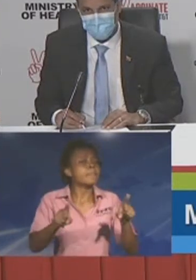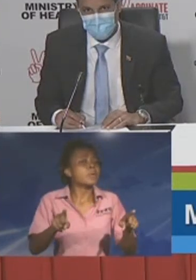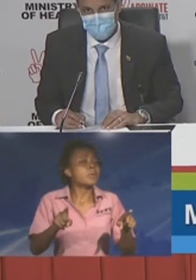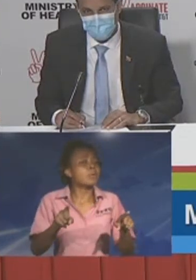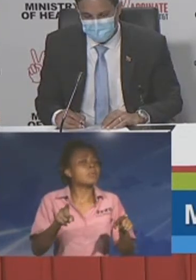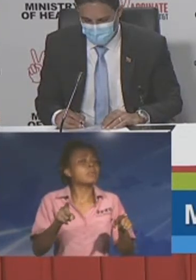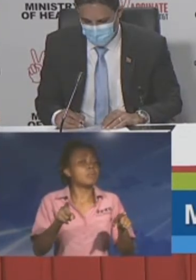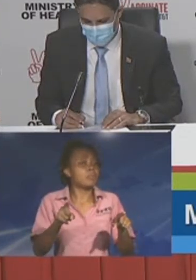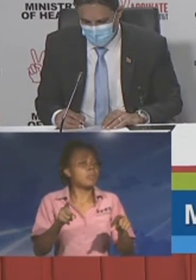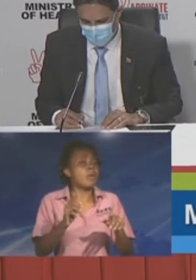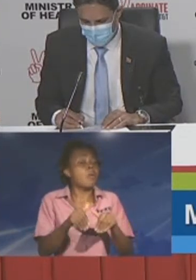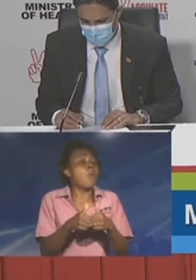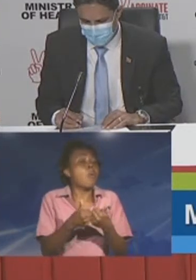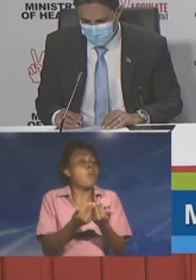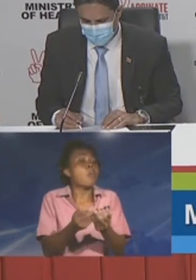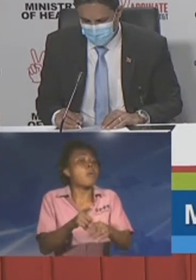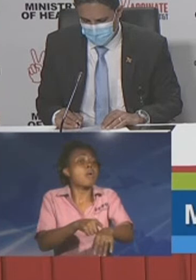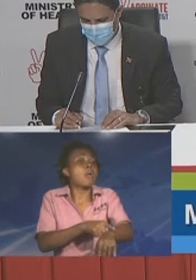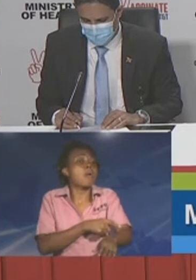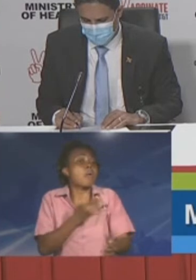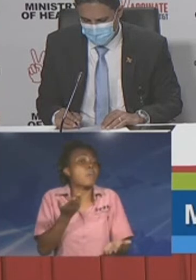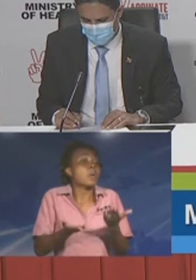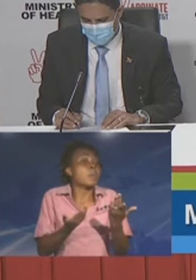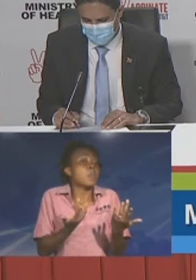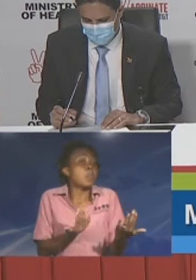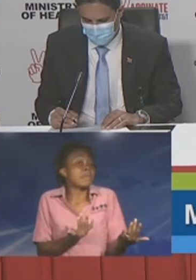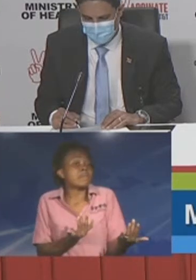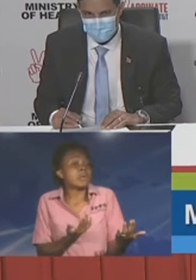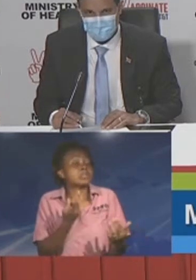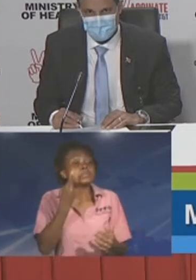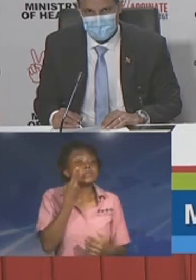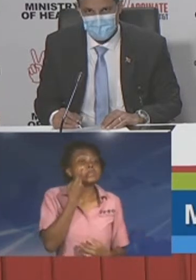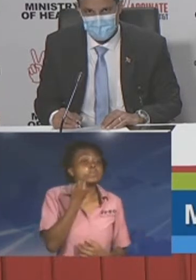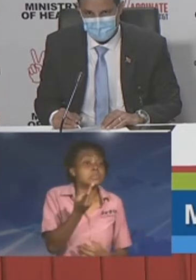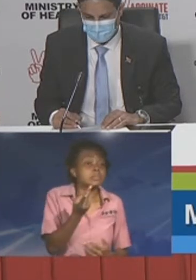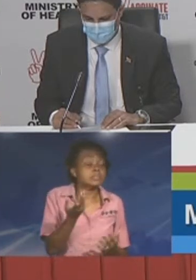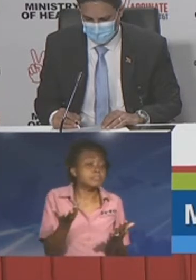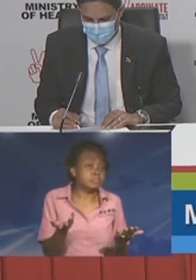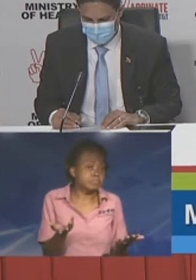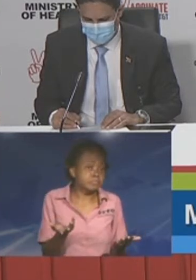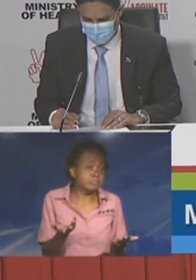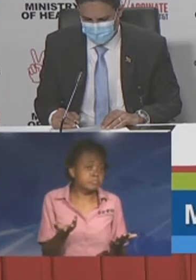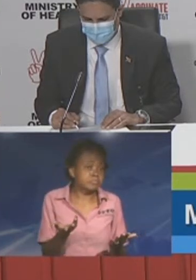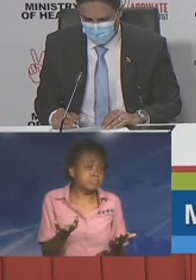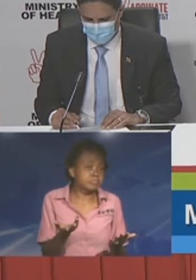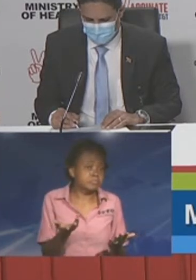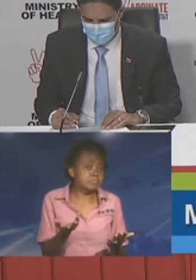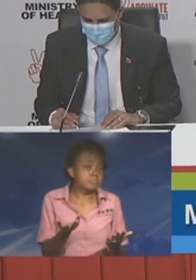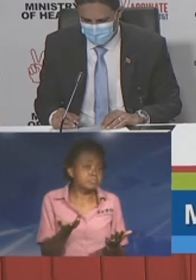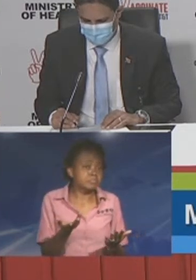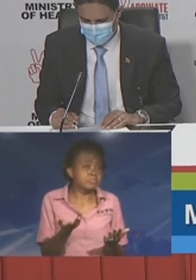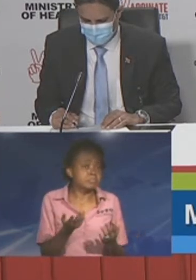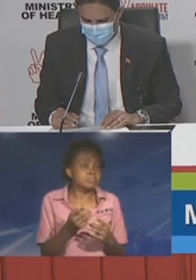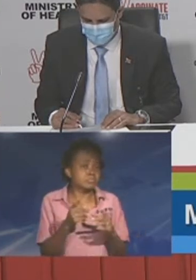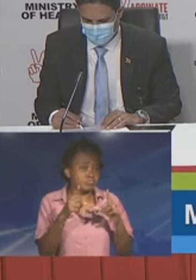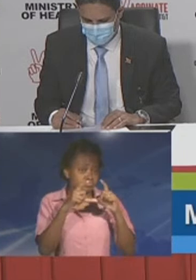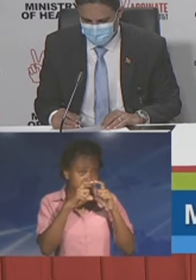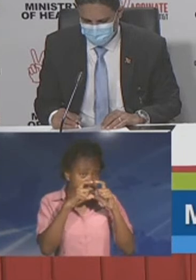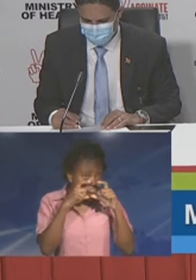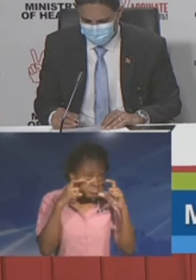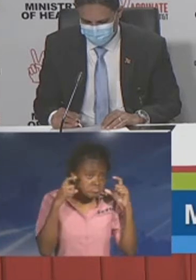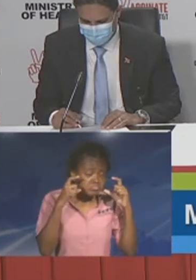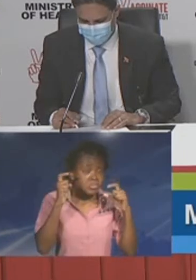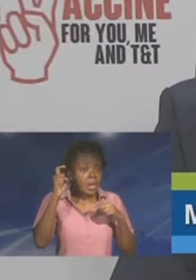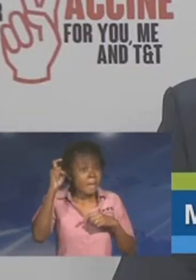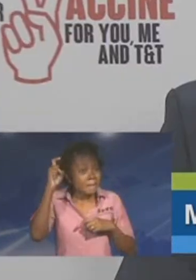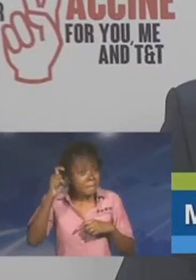on current data, will the mask mandate be implemented for the medical facilities? So you are quite right. I